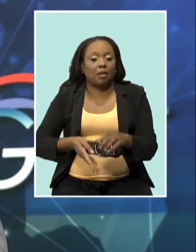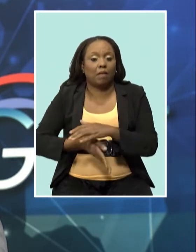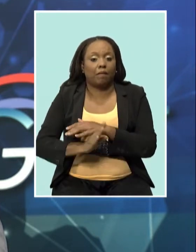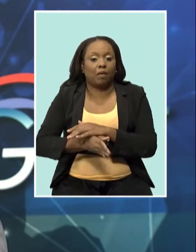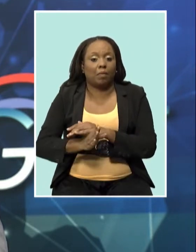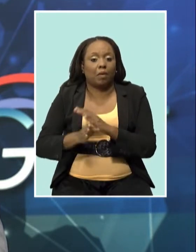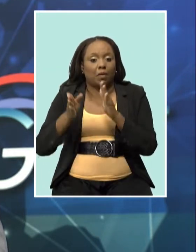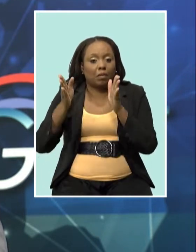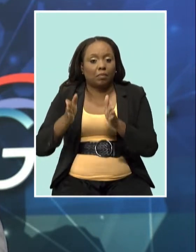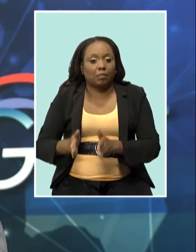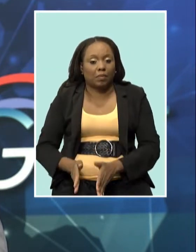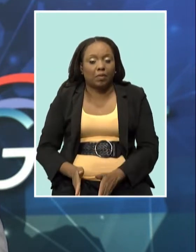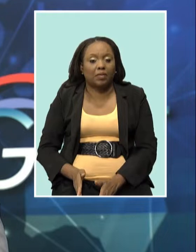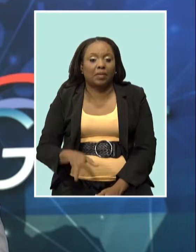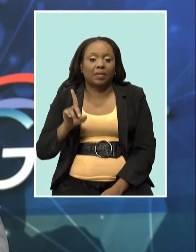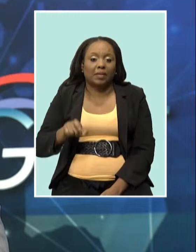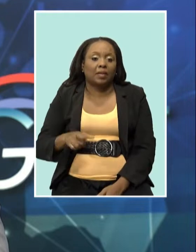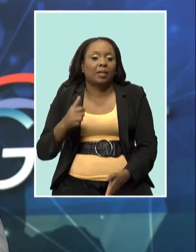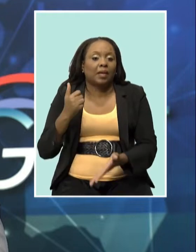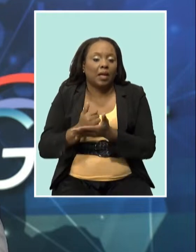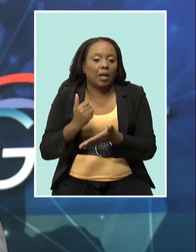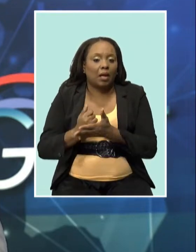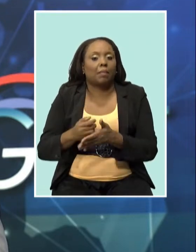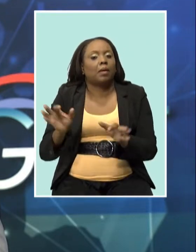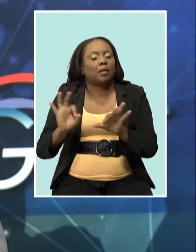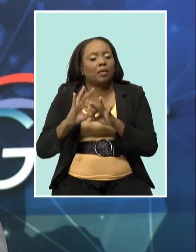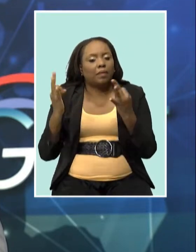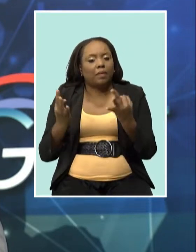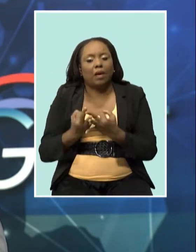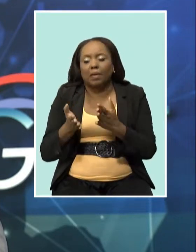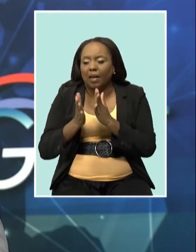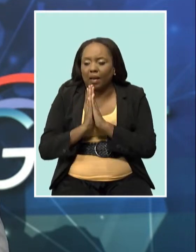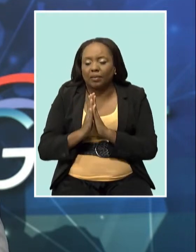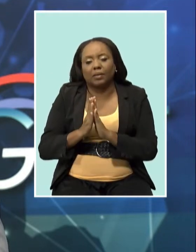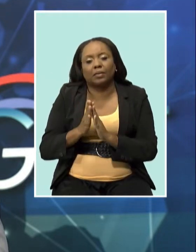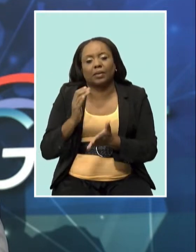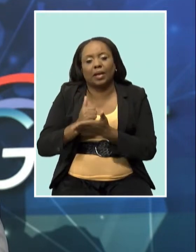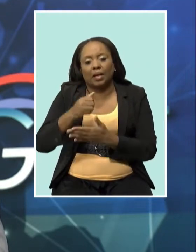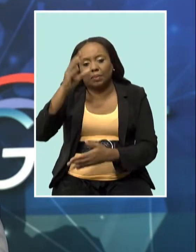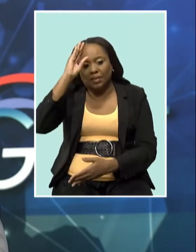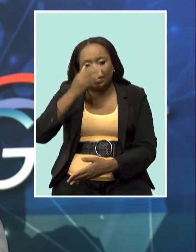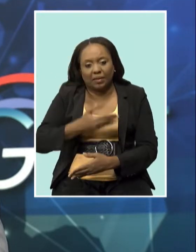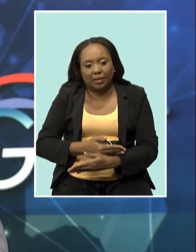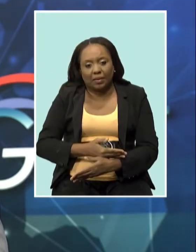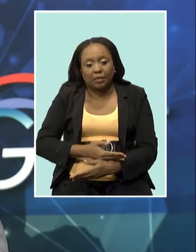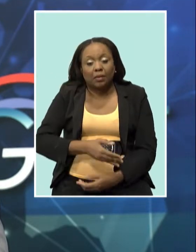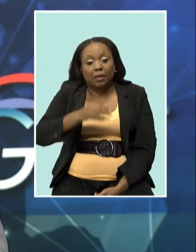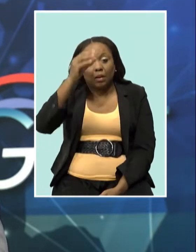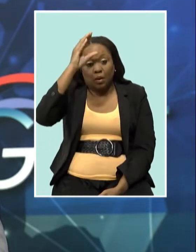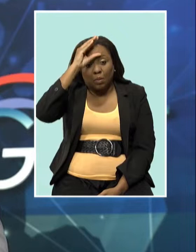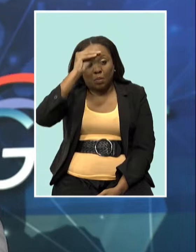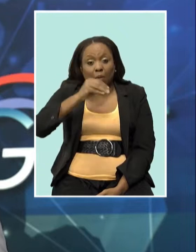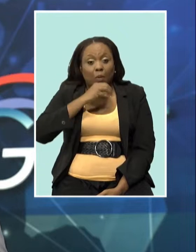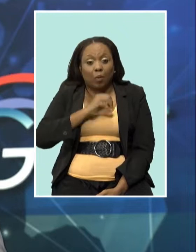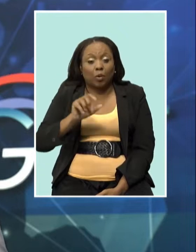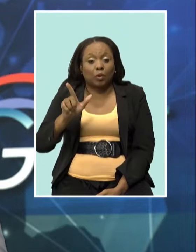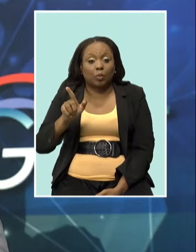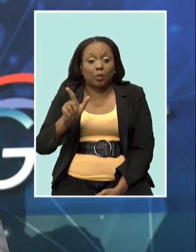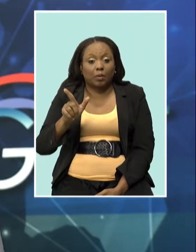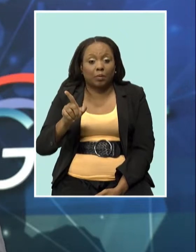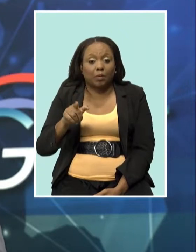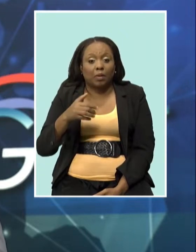things have been going on in our country. And contributor to the draft bill, Professor Dwayne Devonish, added that the